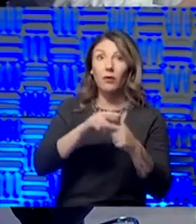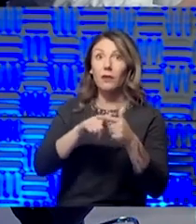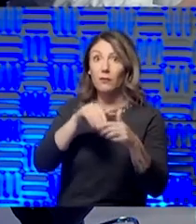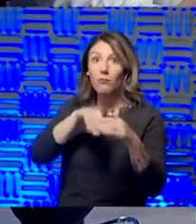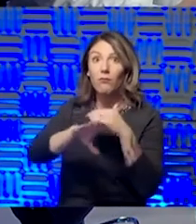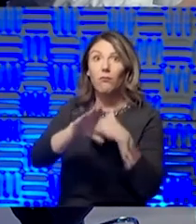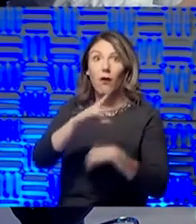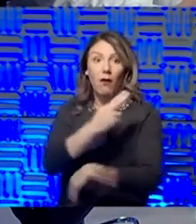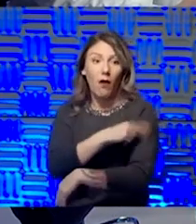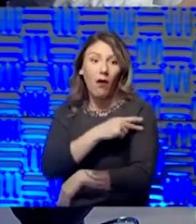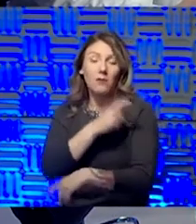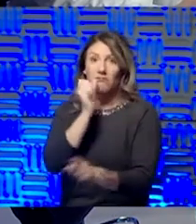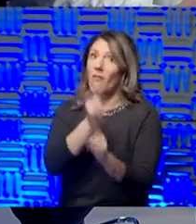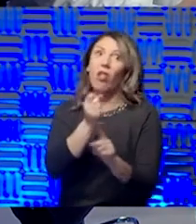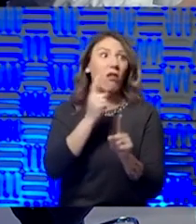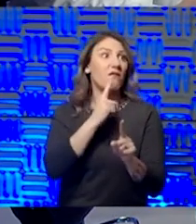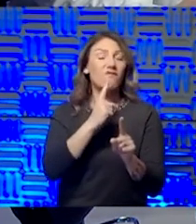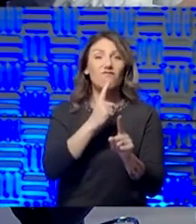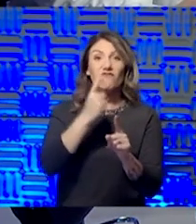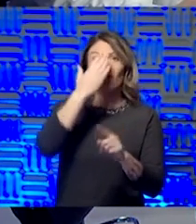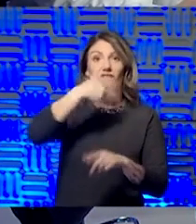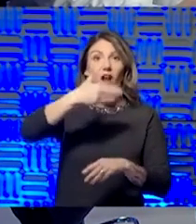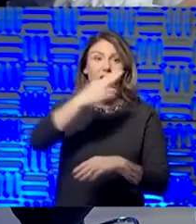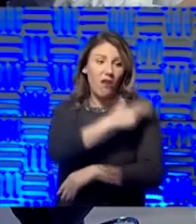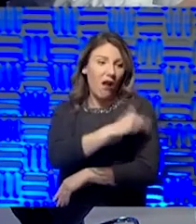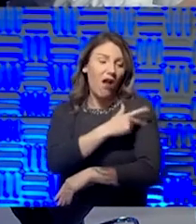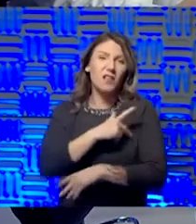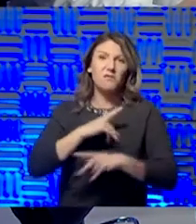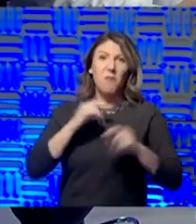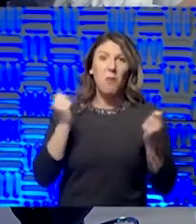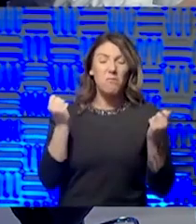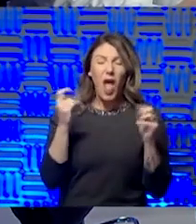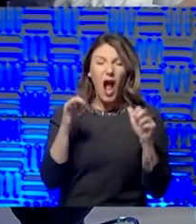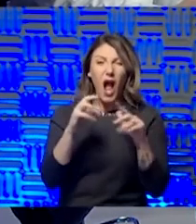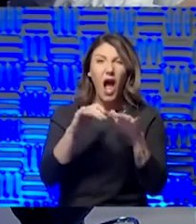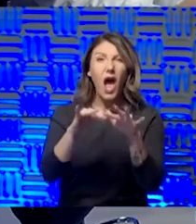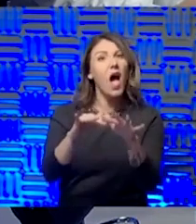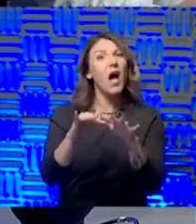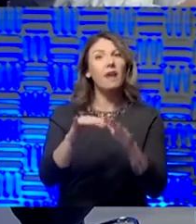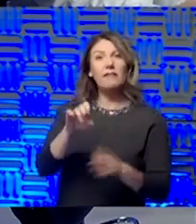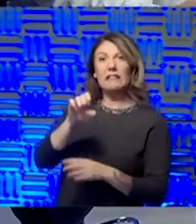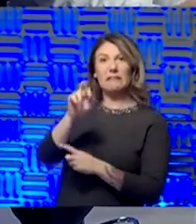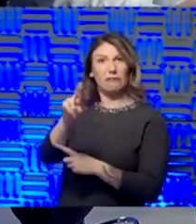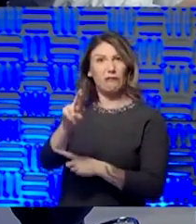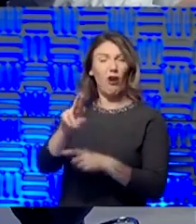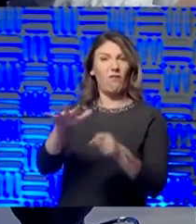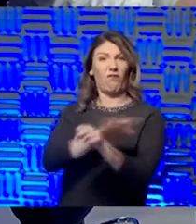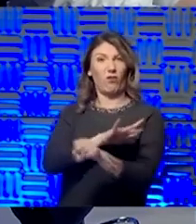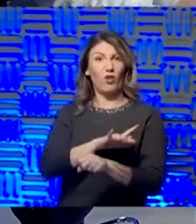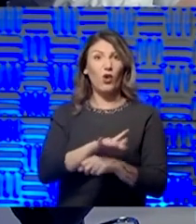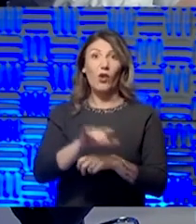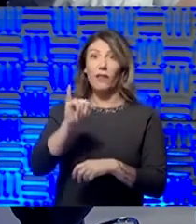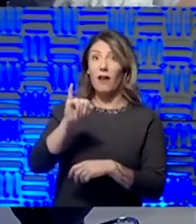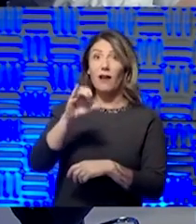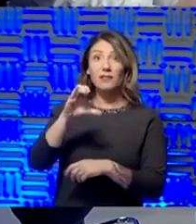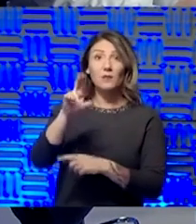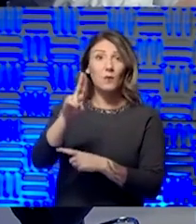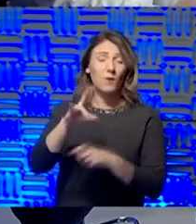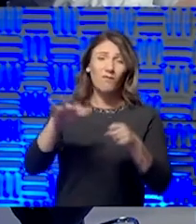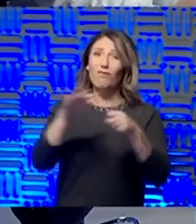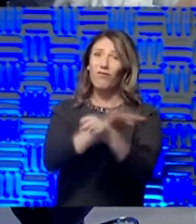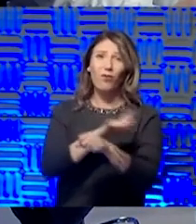and the front lobby of the hospital would be packed, the ER was packed, the ICUs were packed, so it was